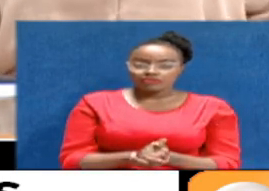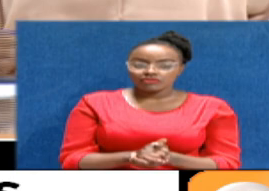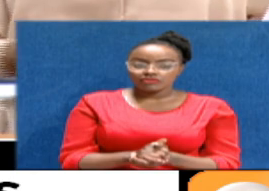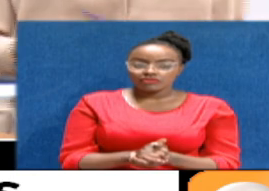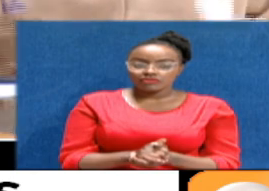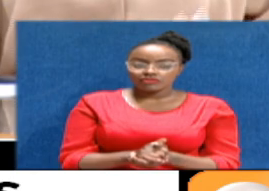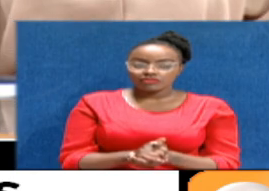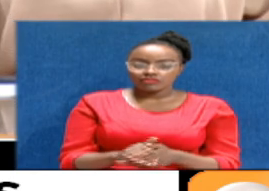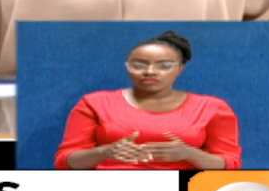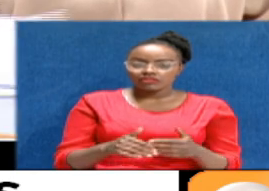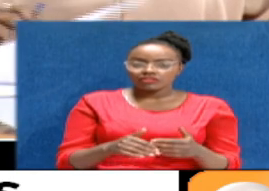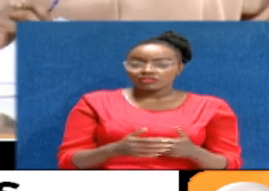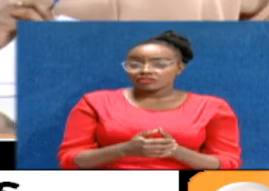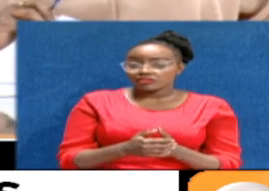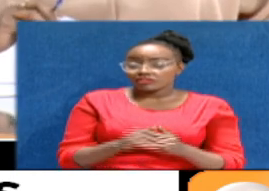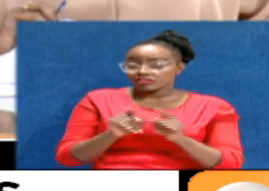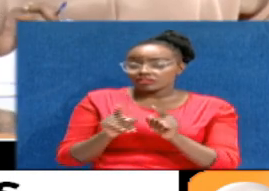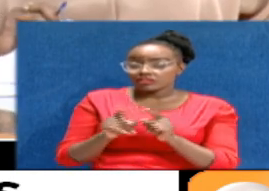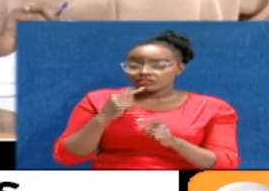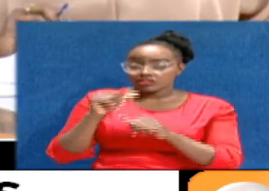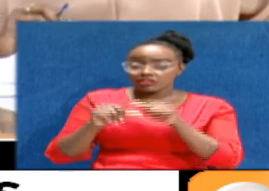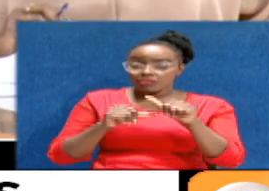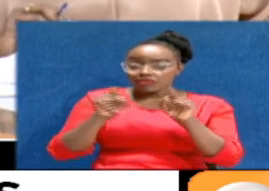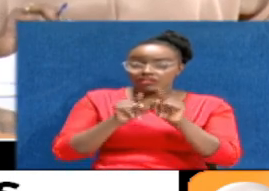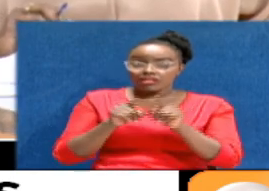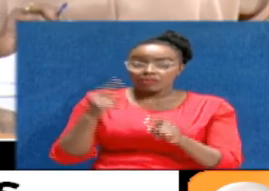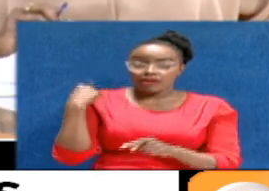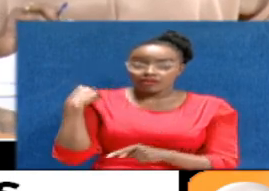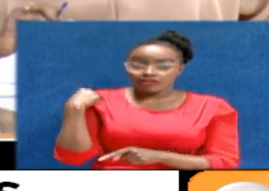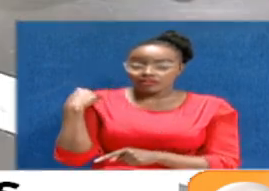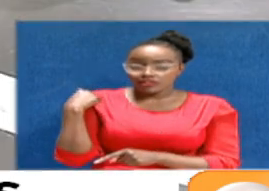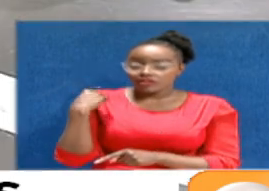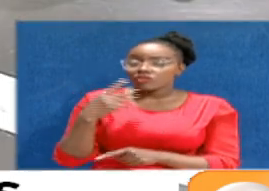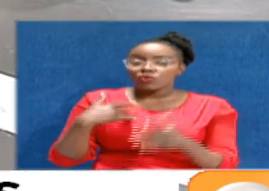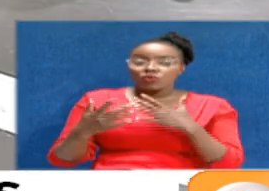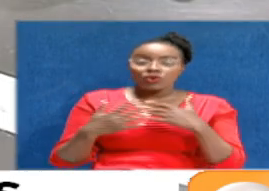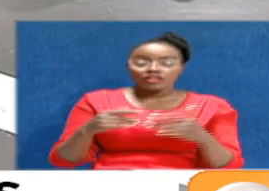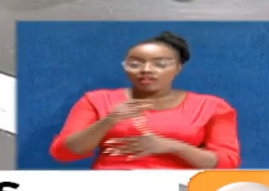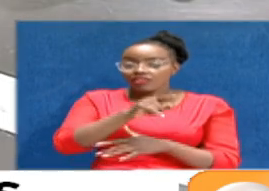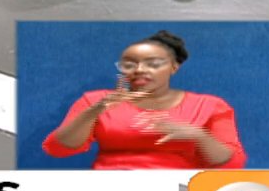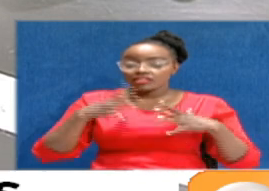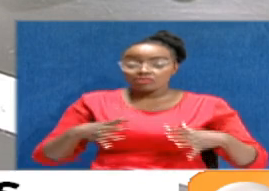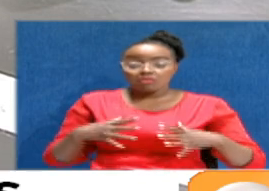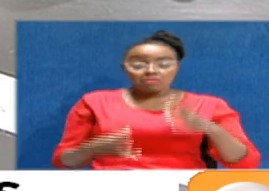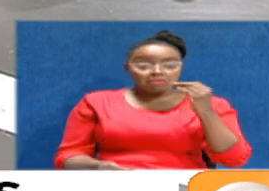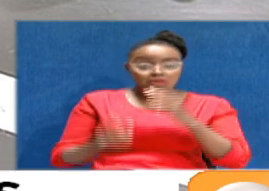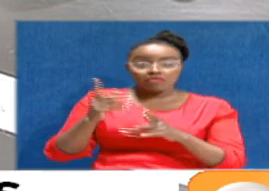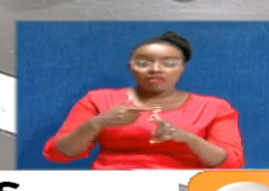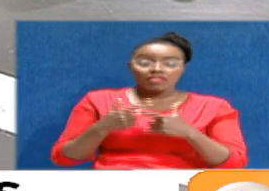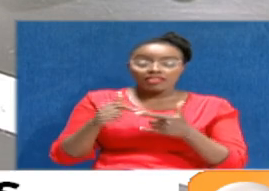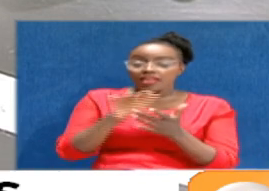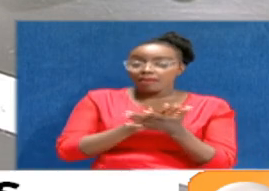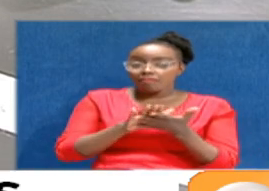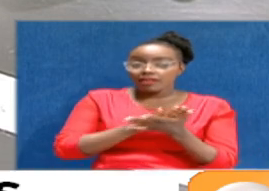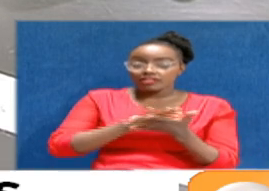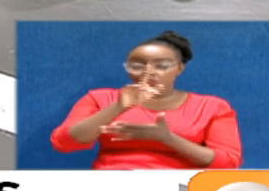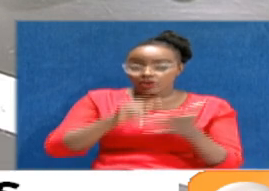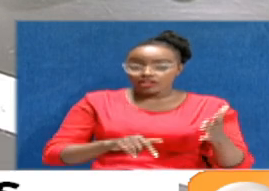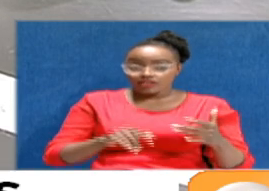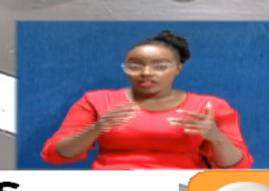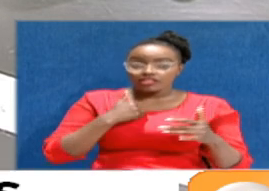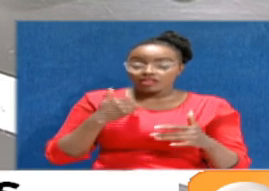even yesterday, something about that in Parliament. Well, she spoke, about the border. She did, yeah. She said whatever those people come up with, the bottom line is that,